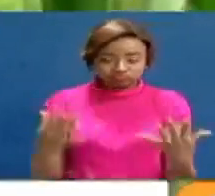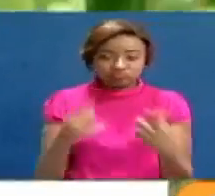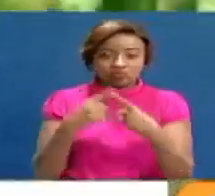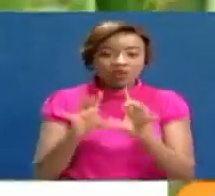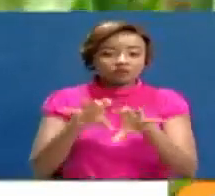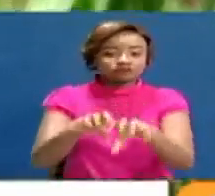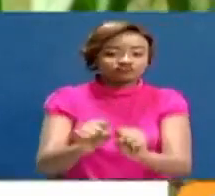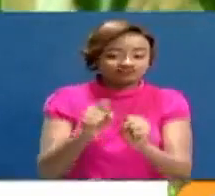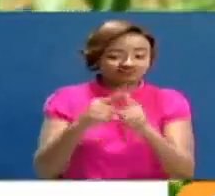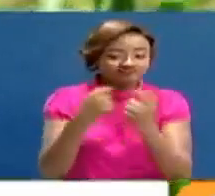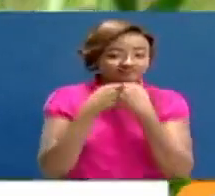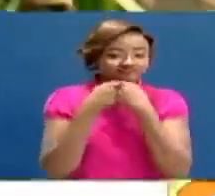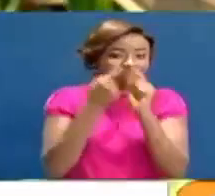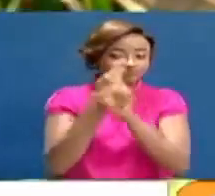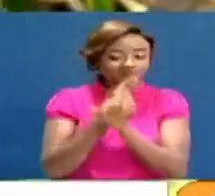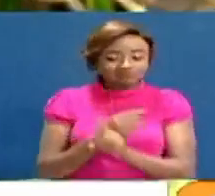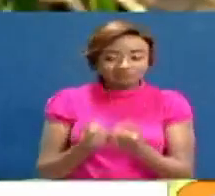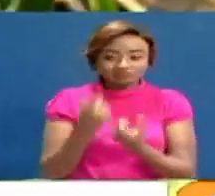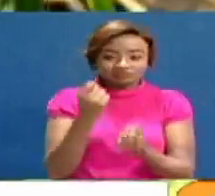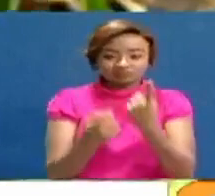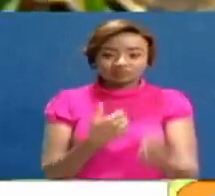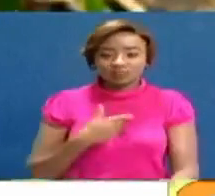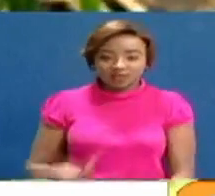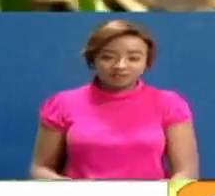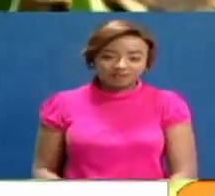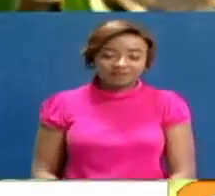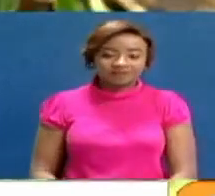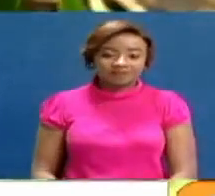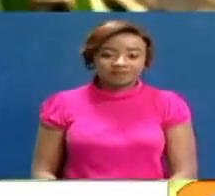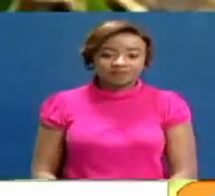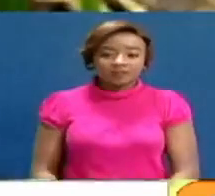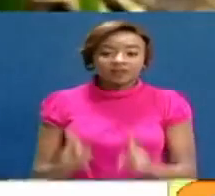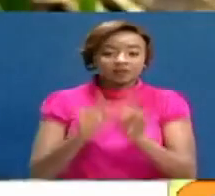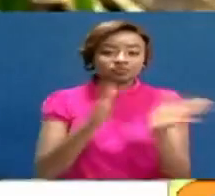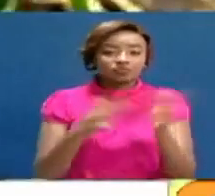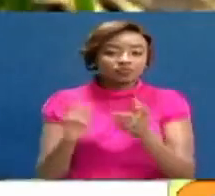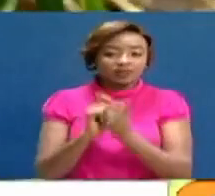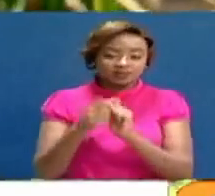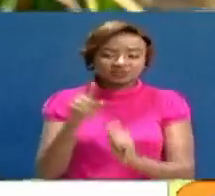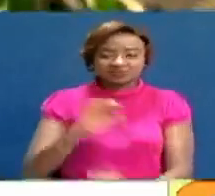to immense challenges relating to new pests, infestation and climate change as well.